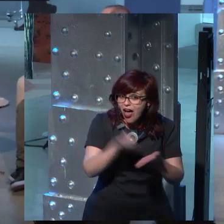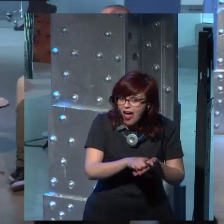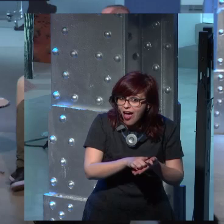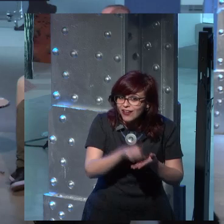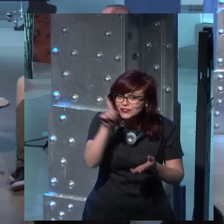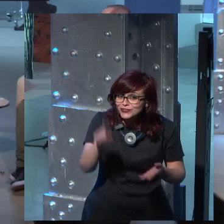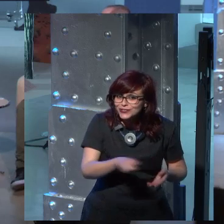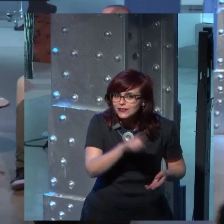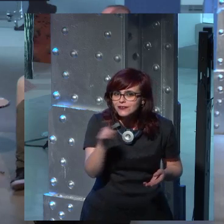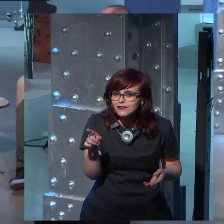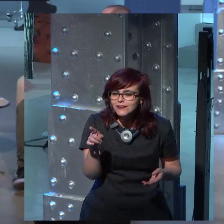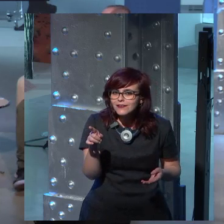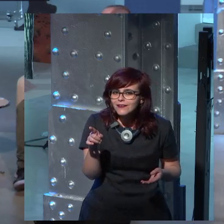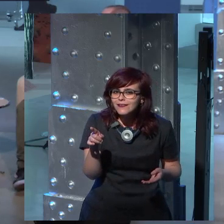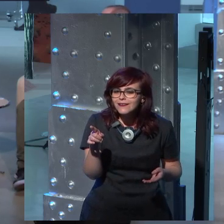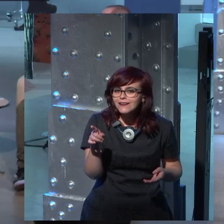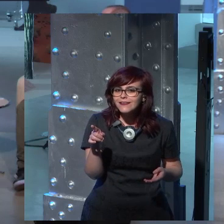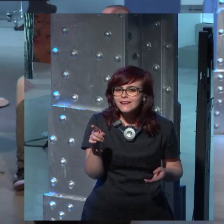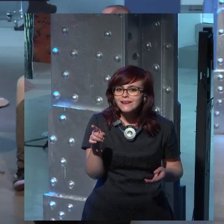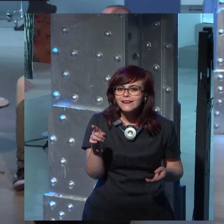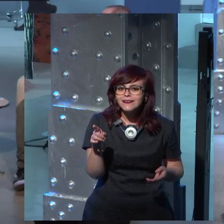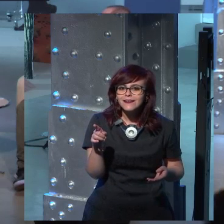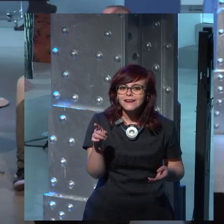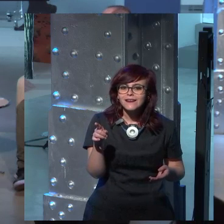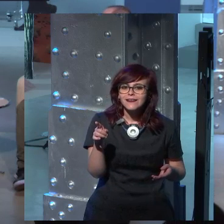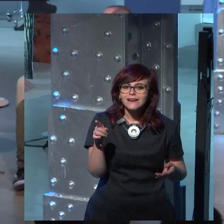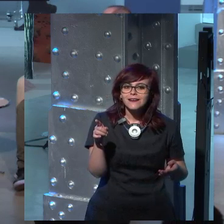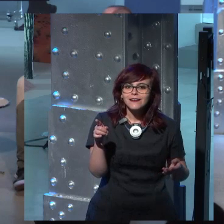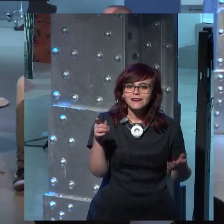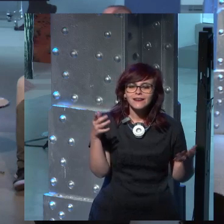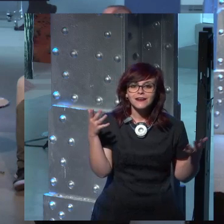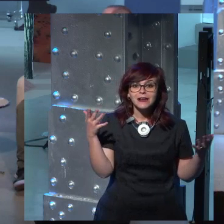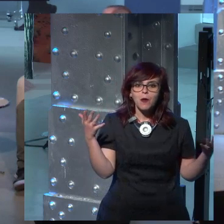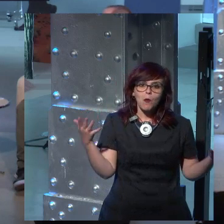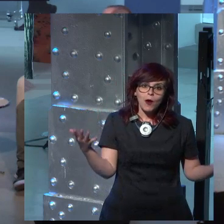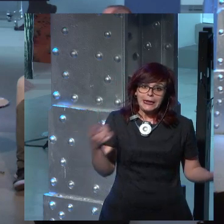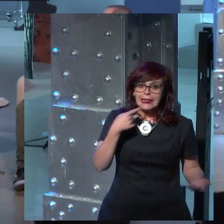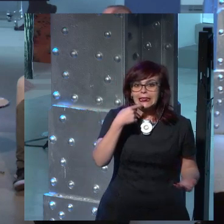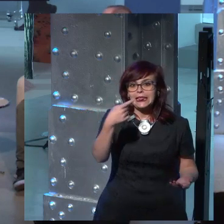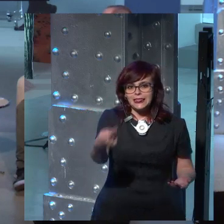Huel. Sí. Well, what can I say? Not a lot. He was